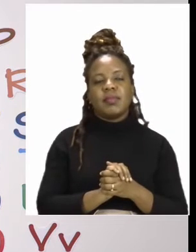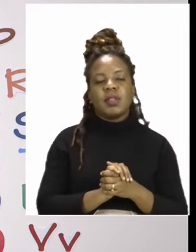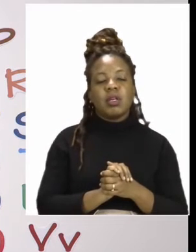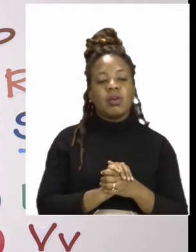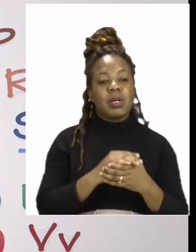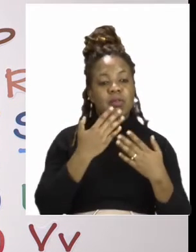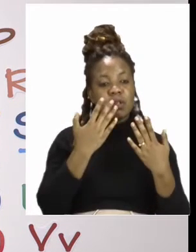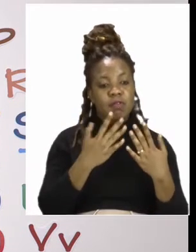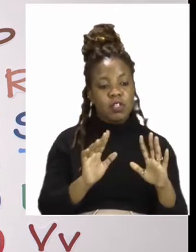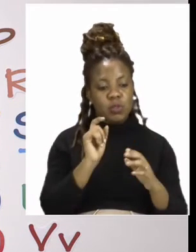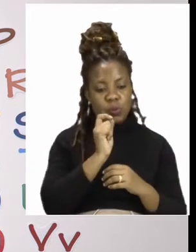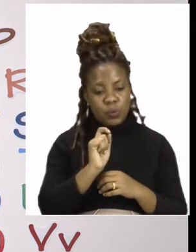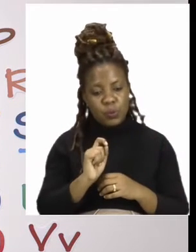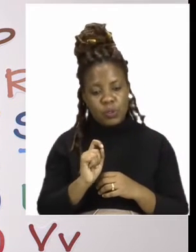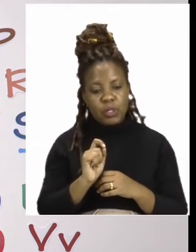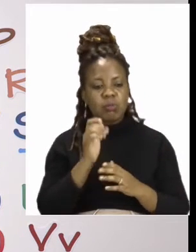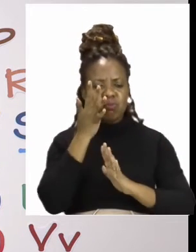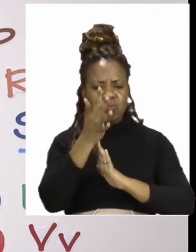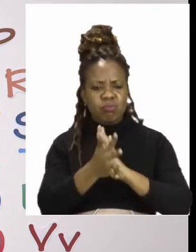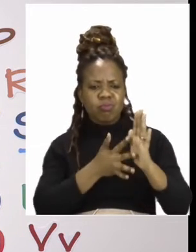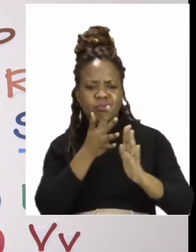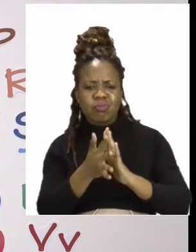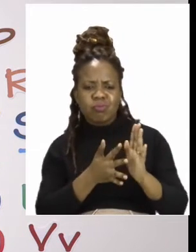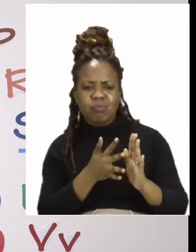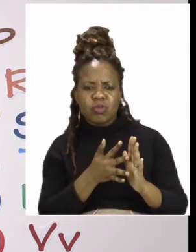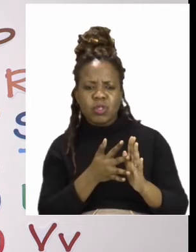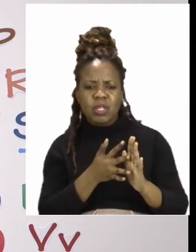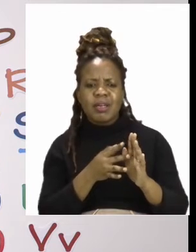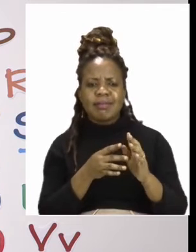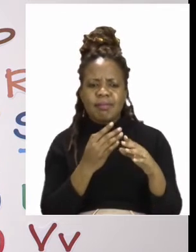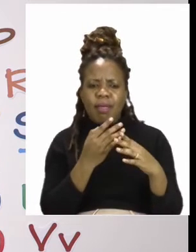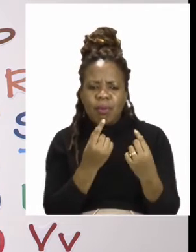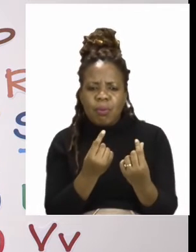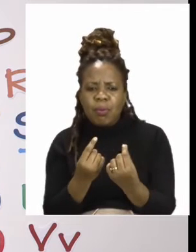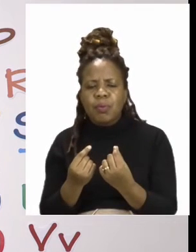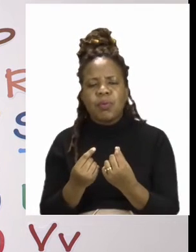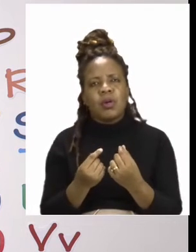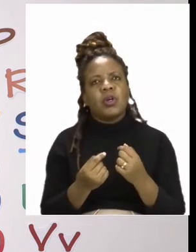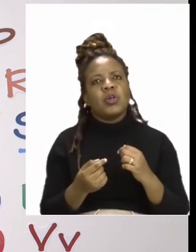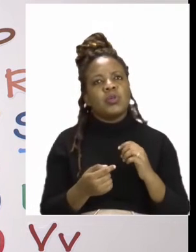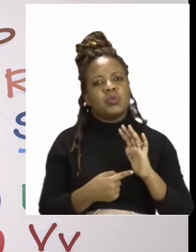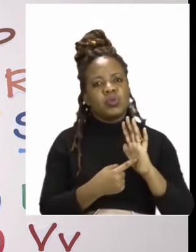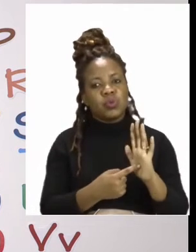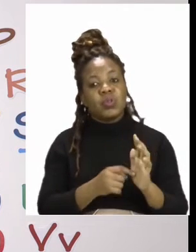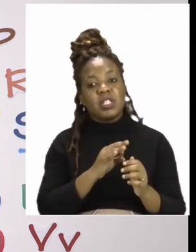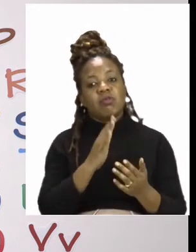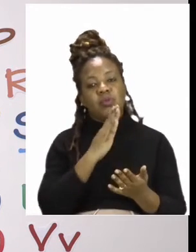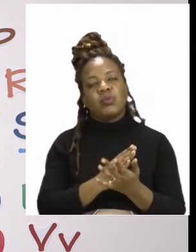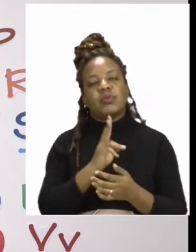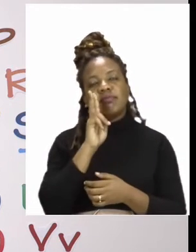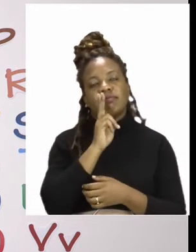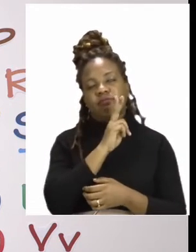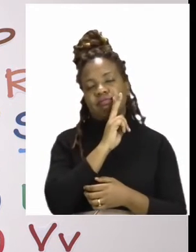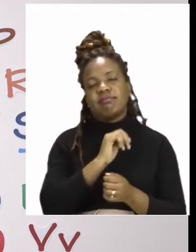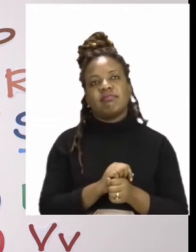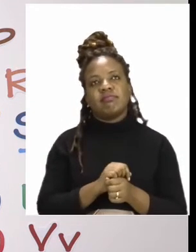sentence and do the action. Remember, if you can't do the action, it is not a verb. Take your time, and I'll see you